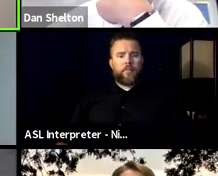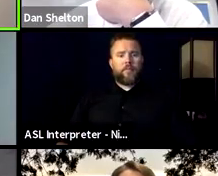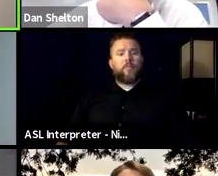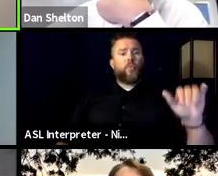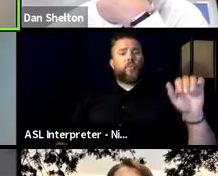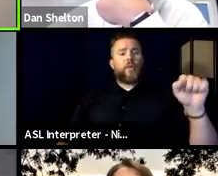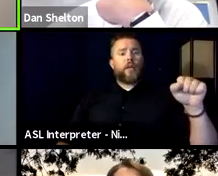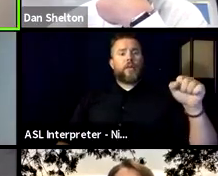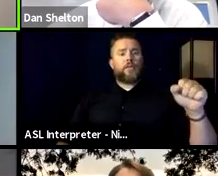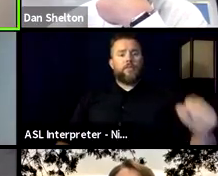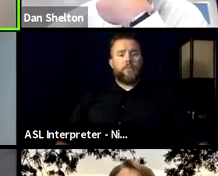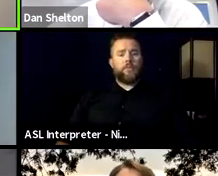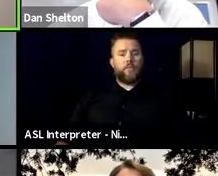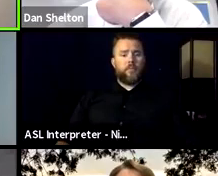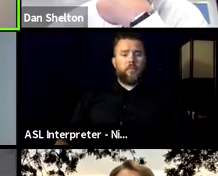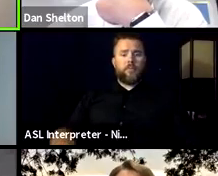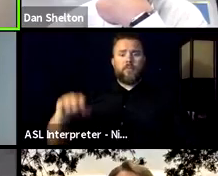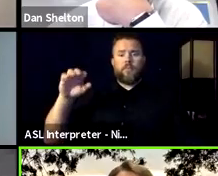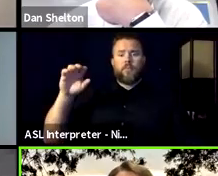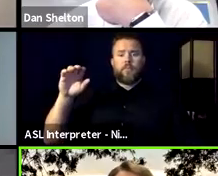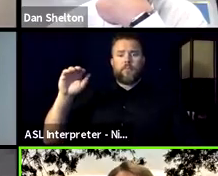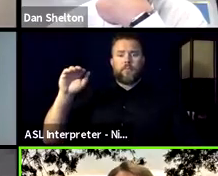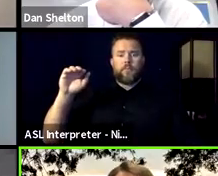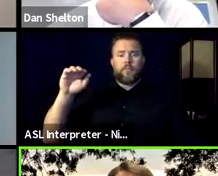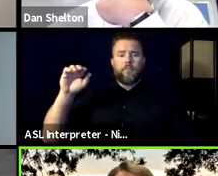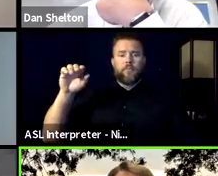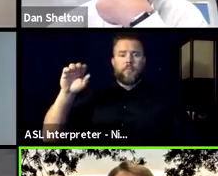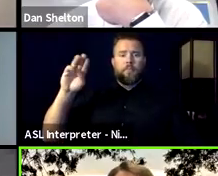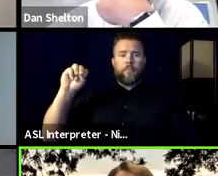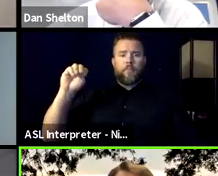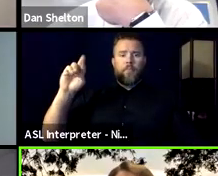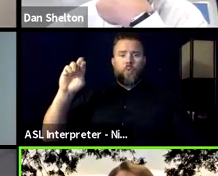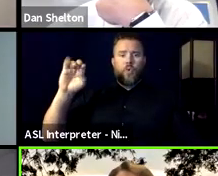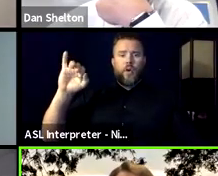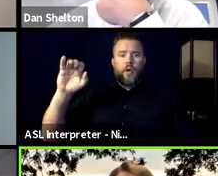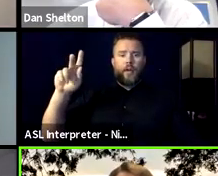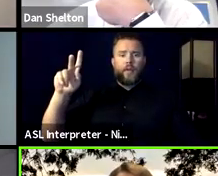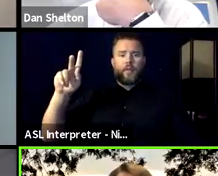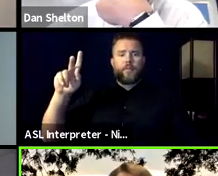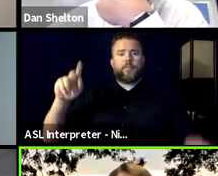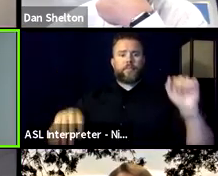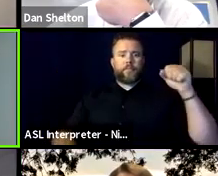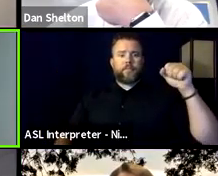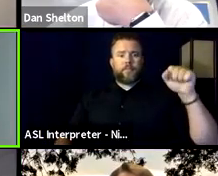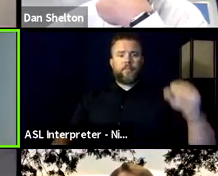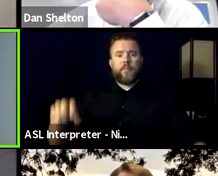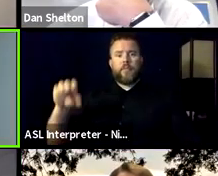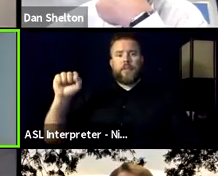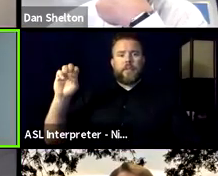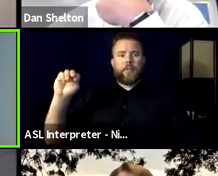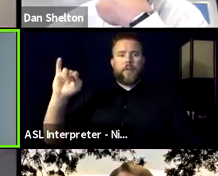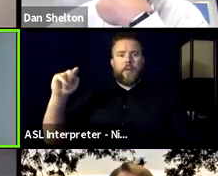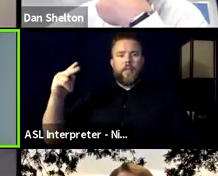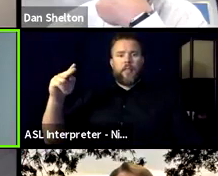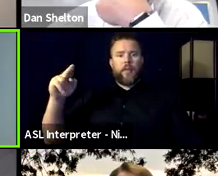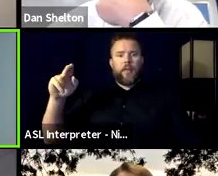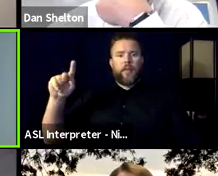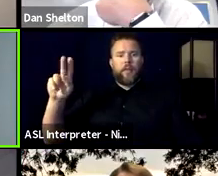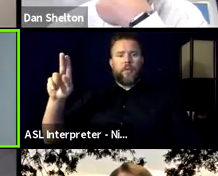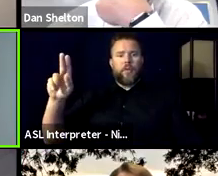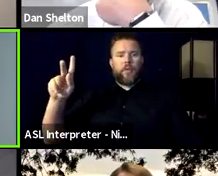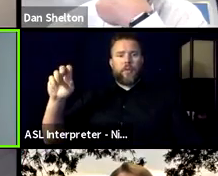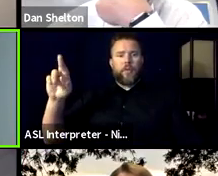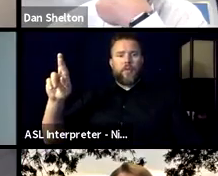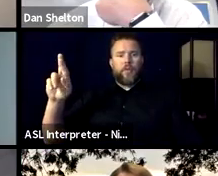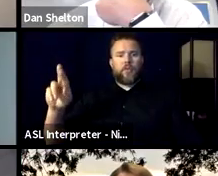yes. Okay, Mrs. Moriak. Monica Moriak, yes. Smith Tucker. Smith Tucker, yes. Dr.